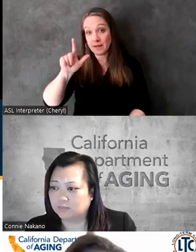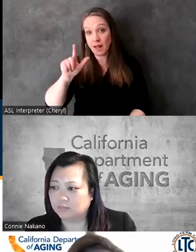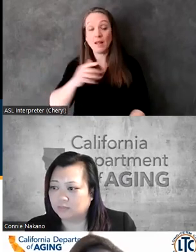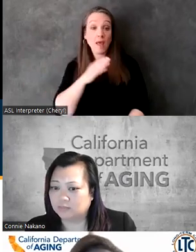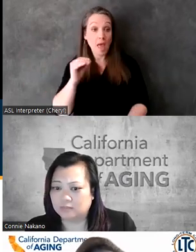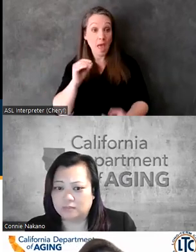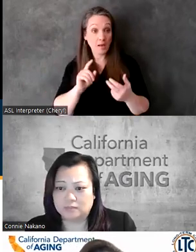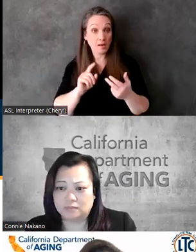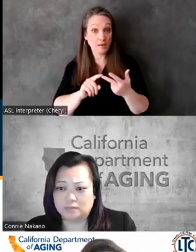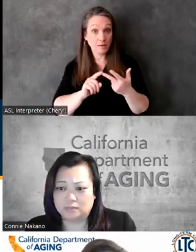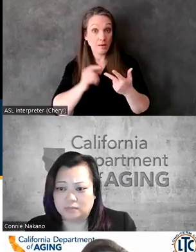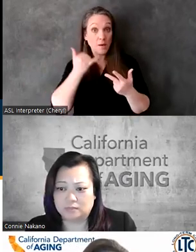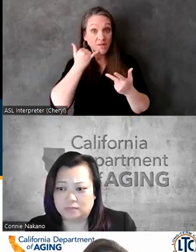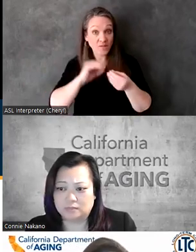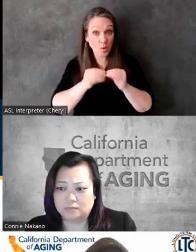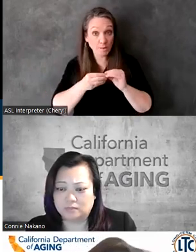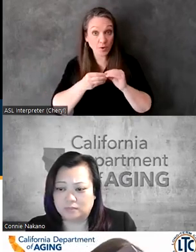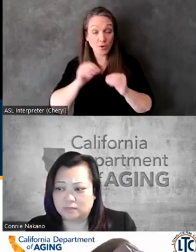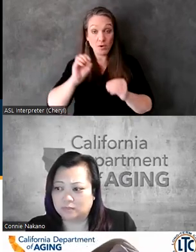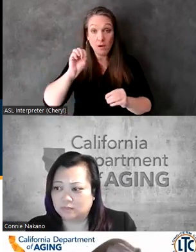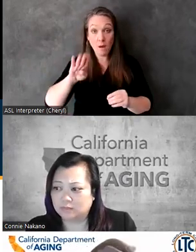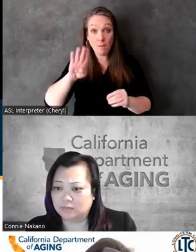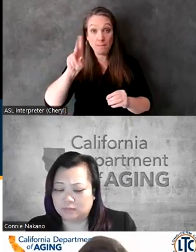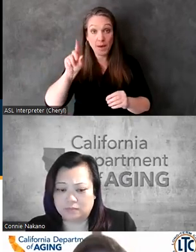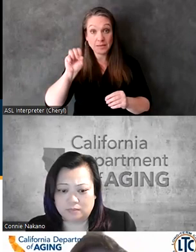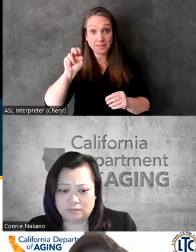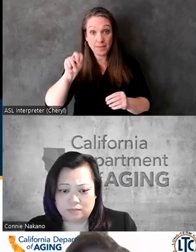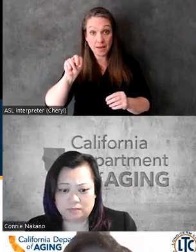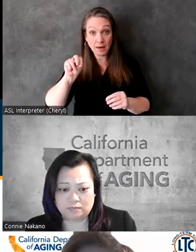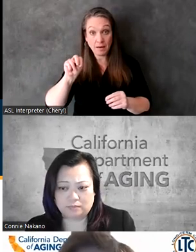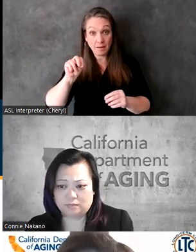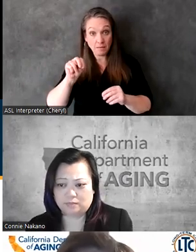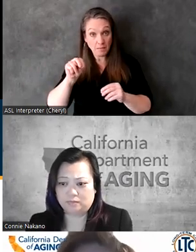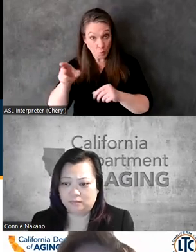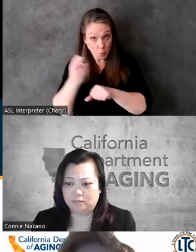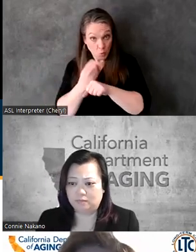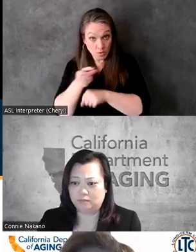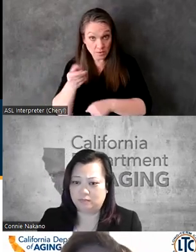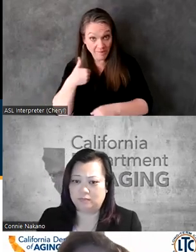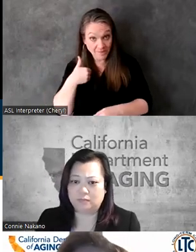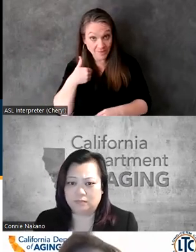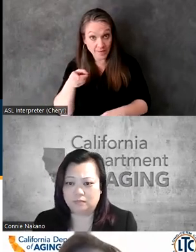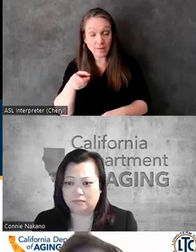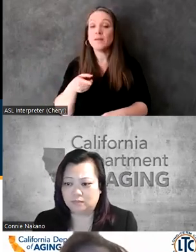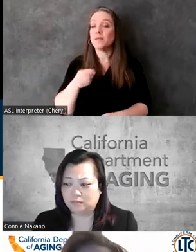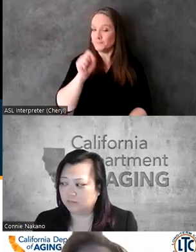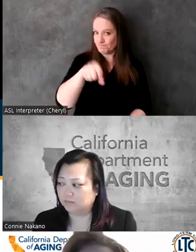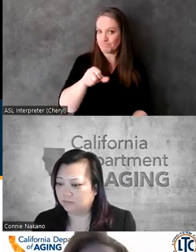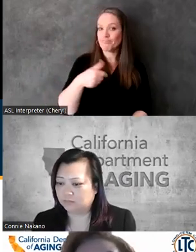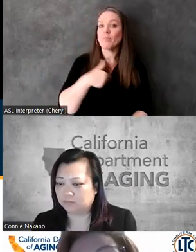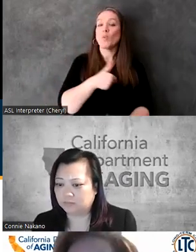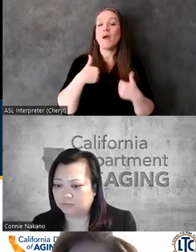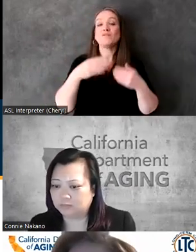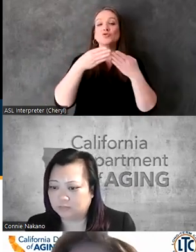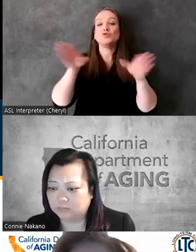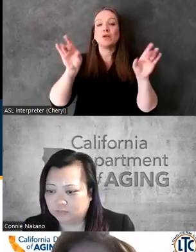for Ombudsman to be able to, that is operational? And there is a general crisis line, but you can